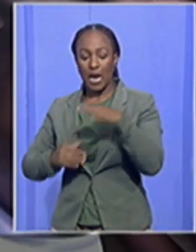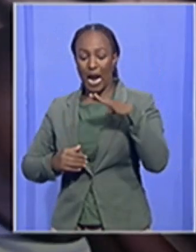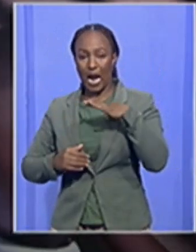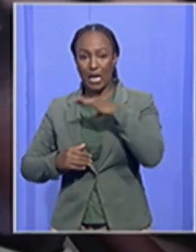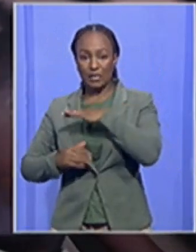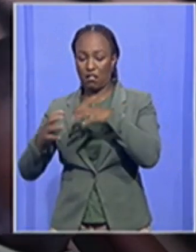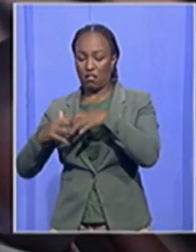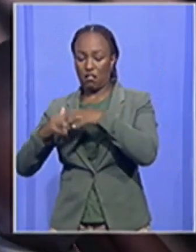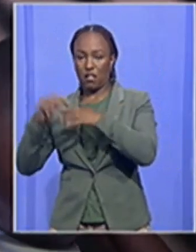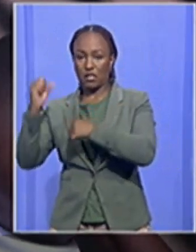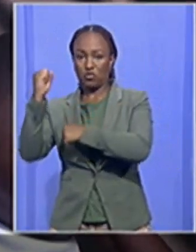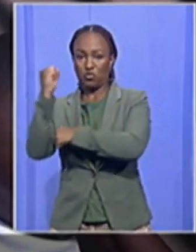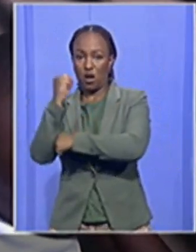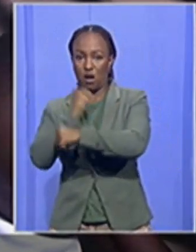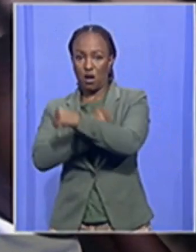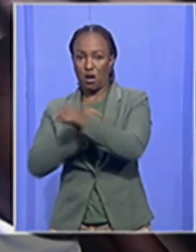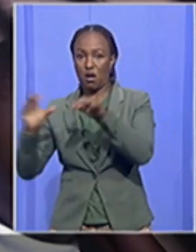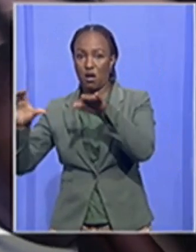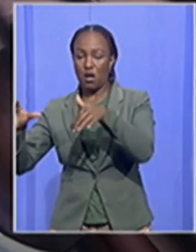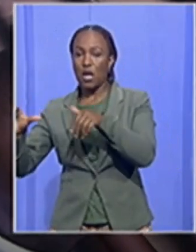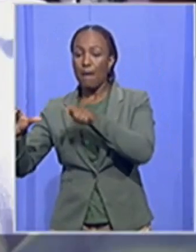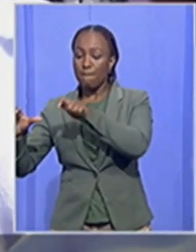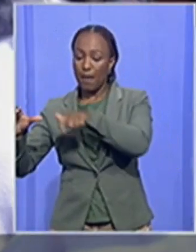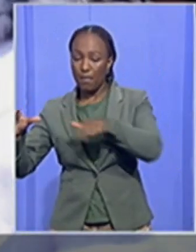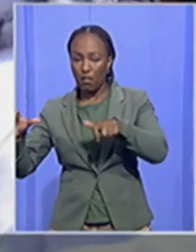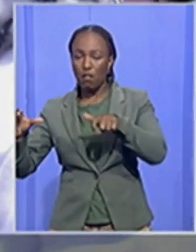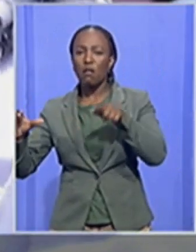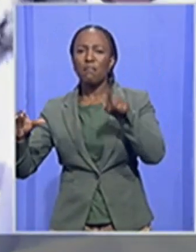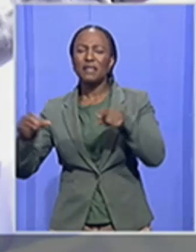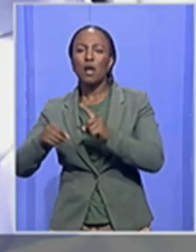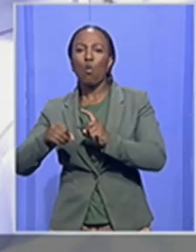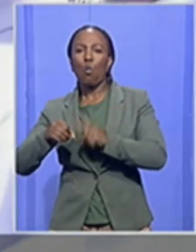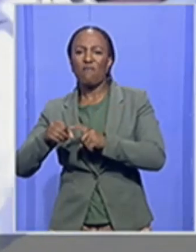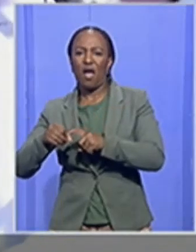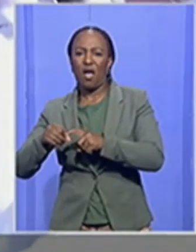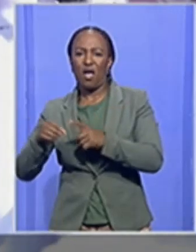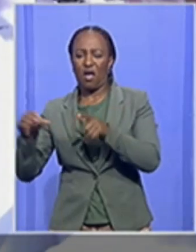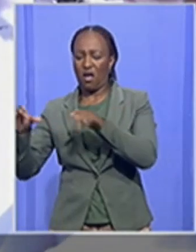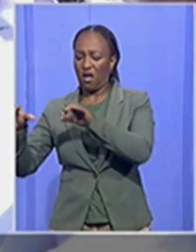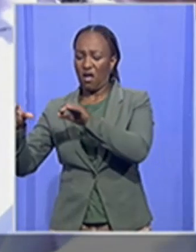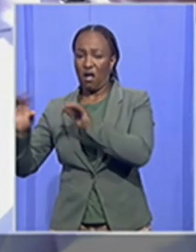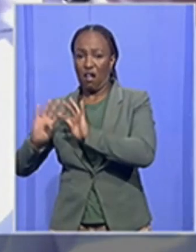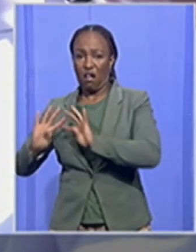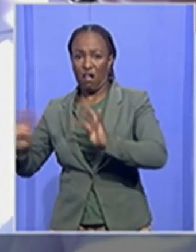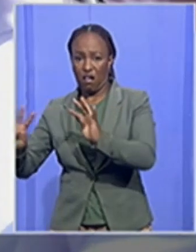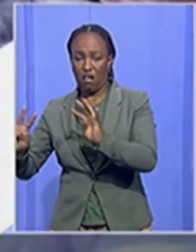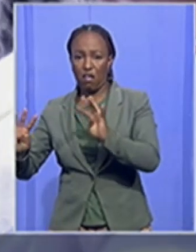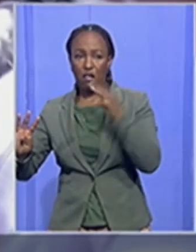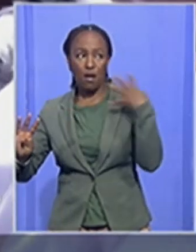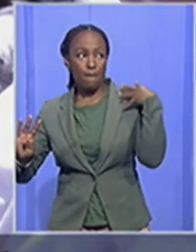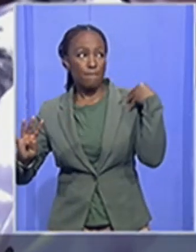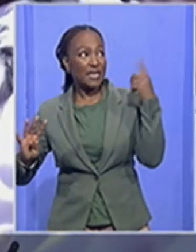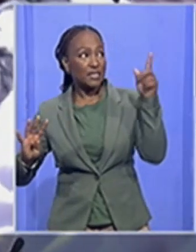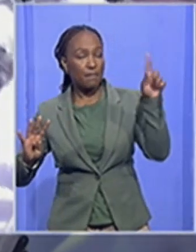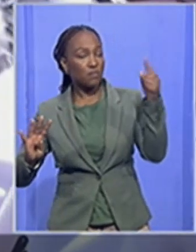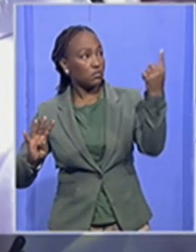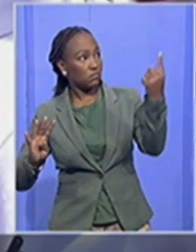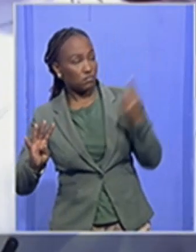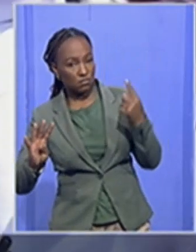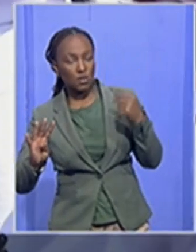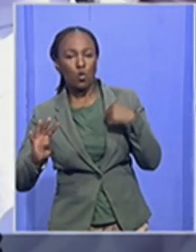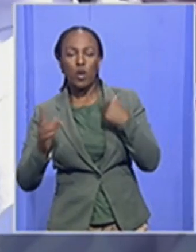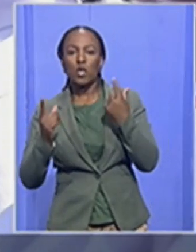you need people who are qualified in that thing. Yes. So the minister should come to us and let us do these